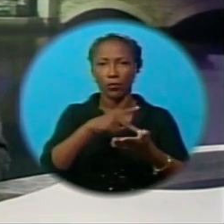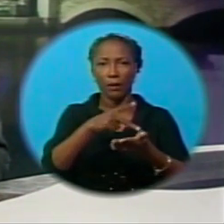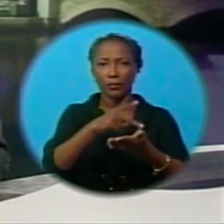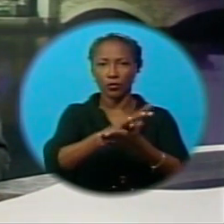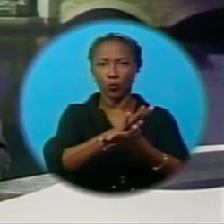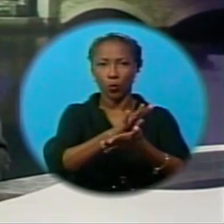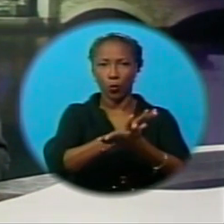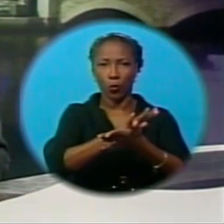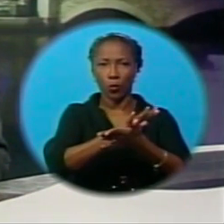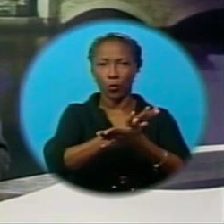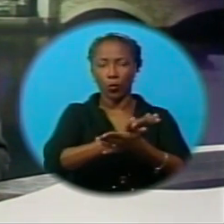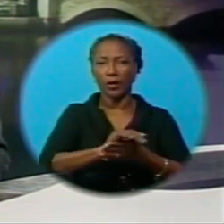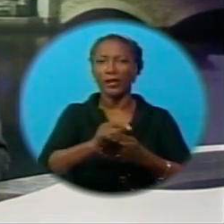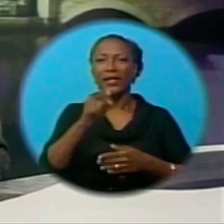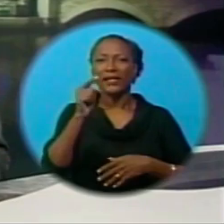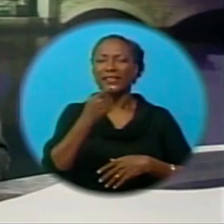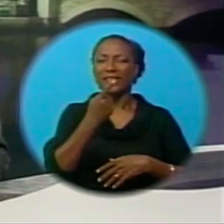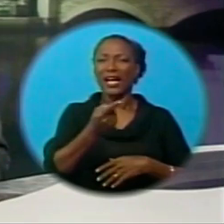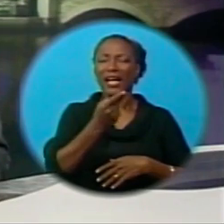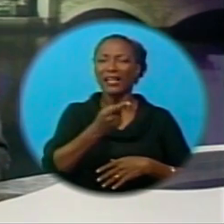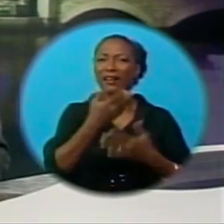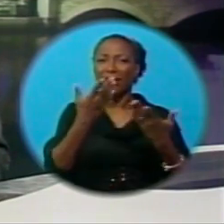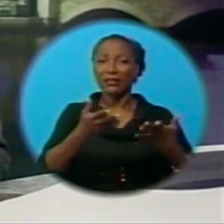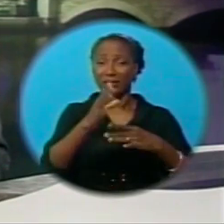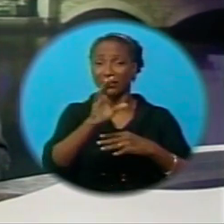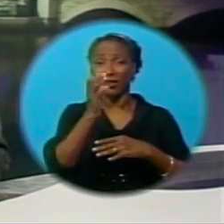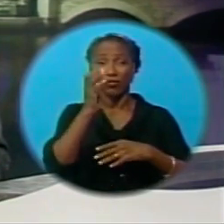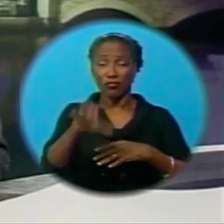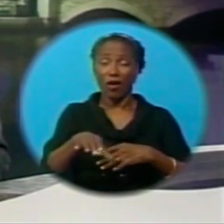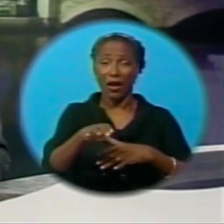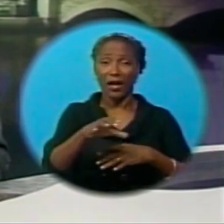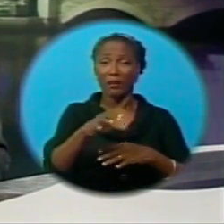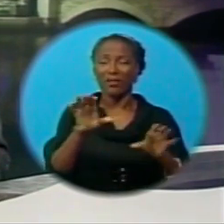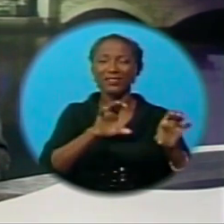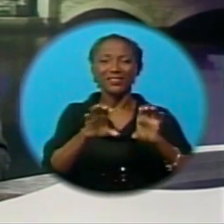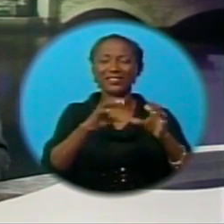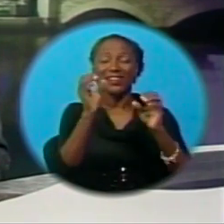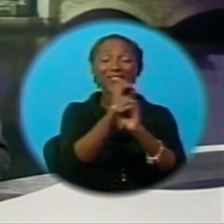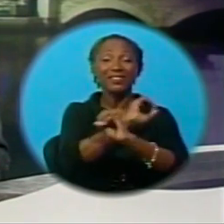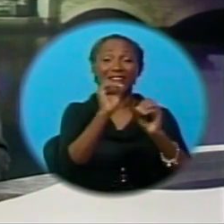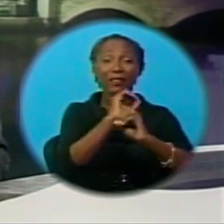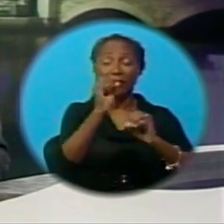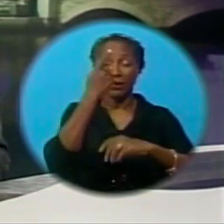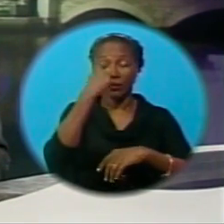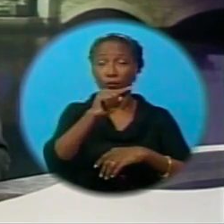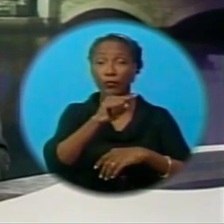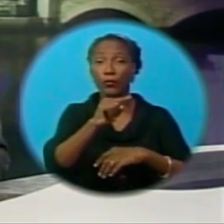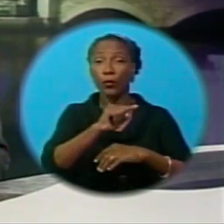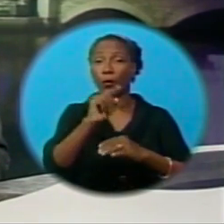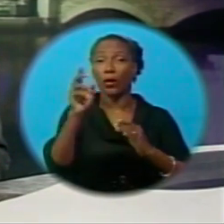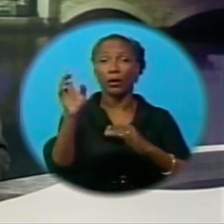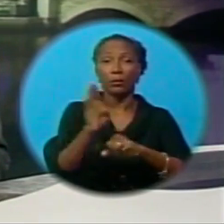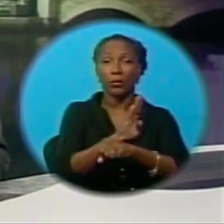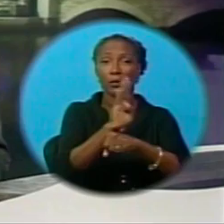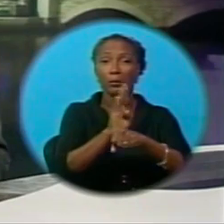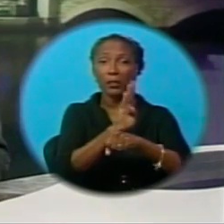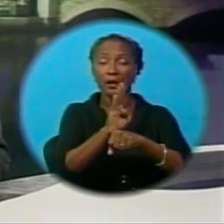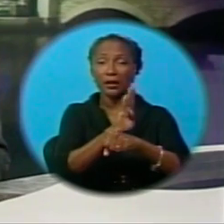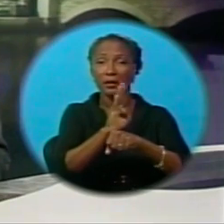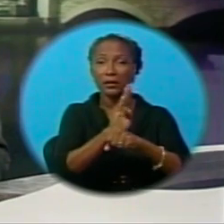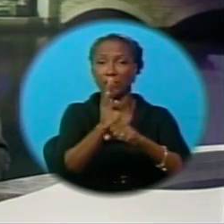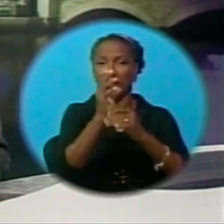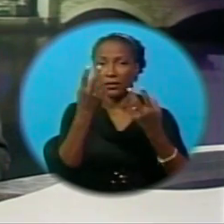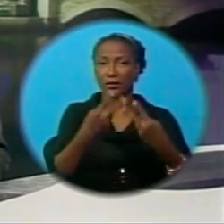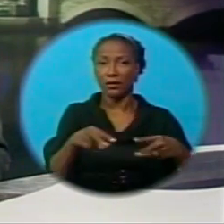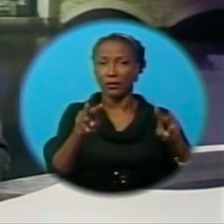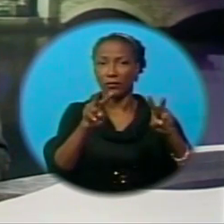these acts do nothing for the island's reputation, and he is not pleased with seeing life devalued in cold blood by a small element of